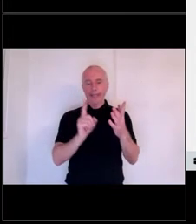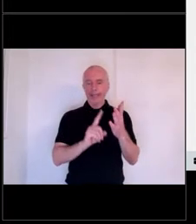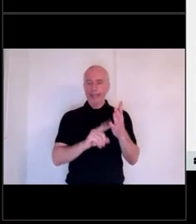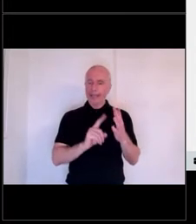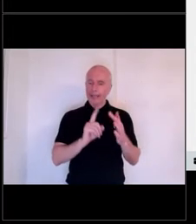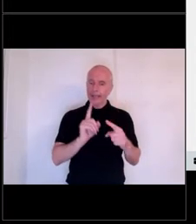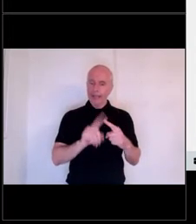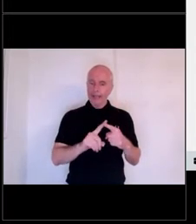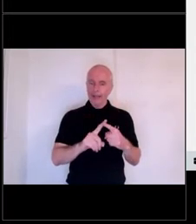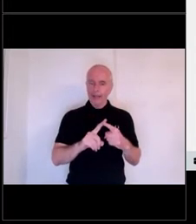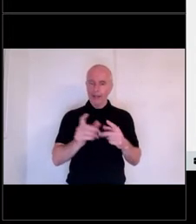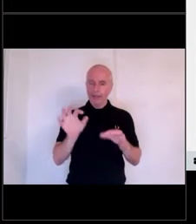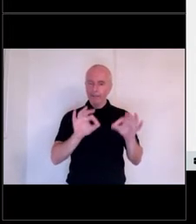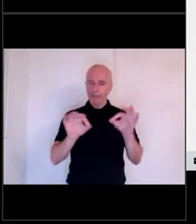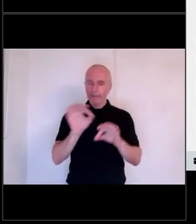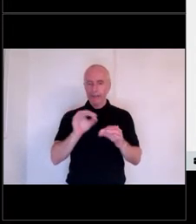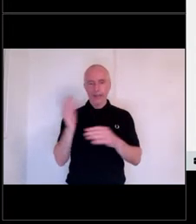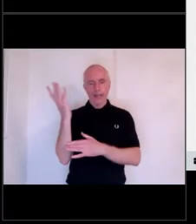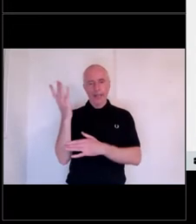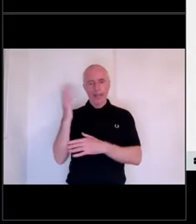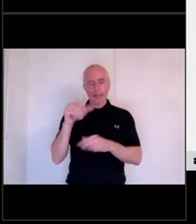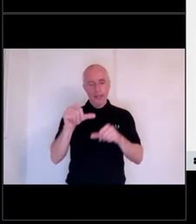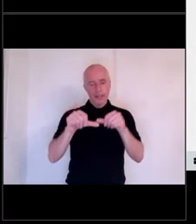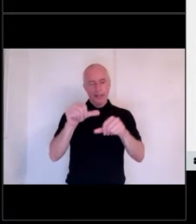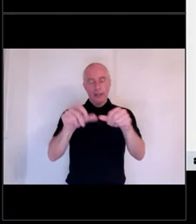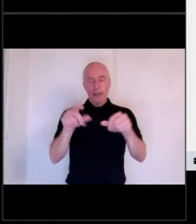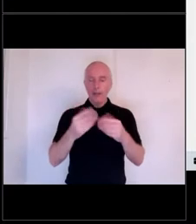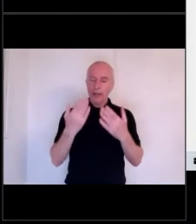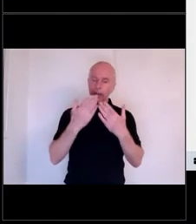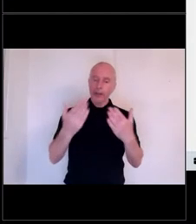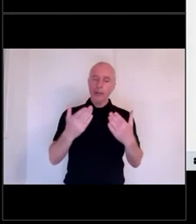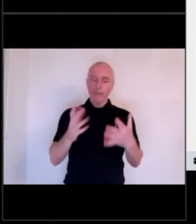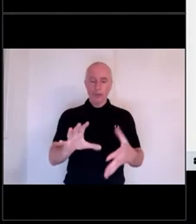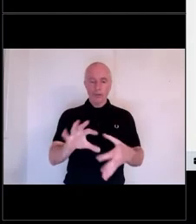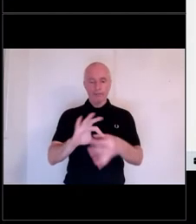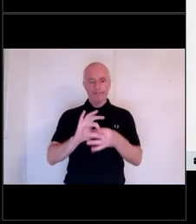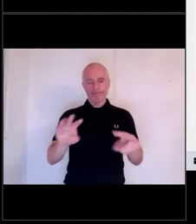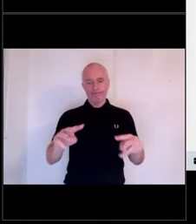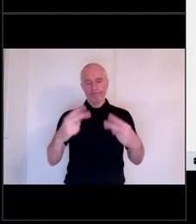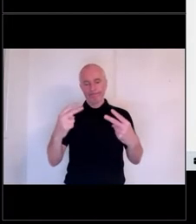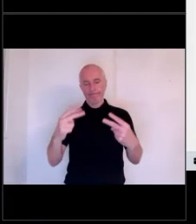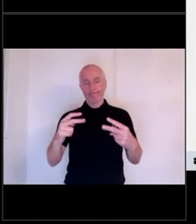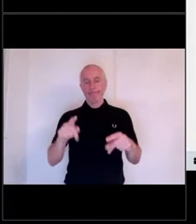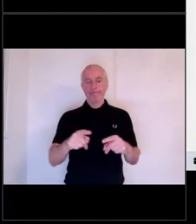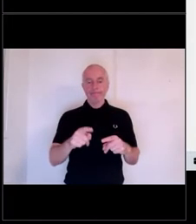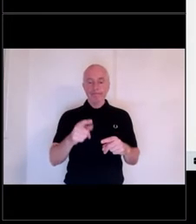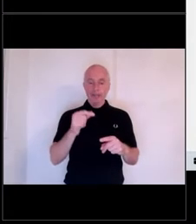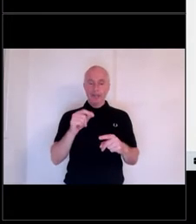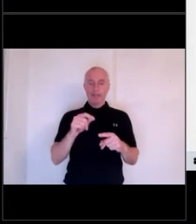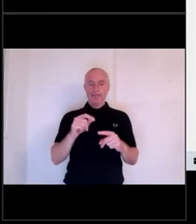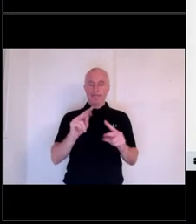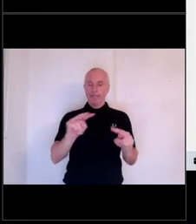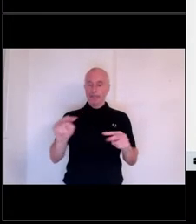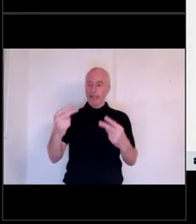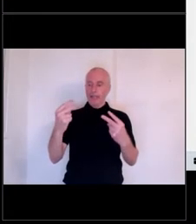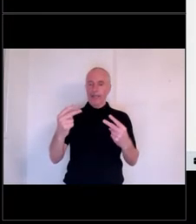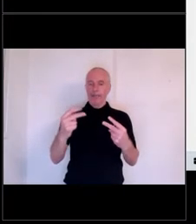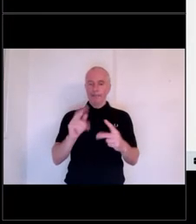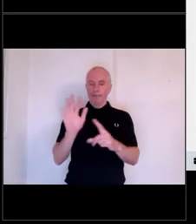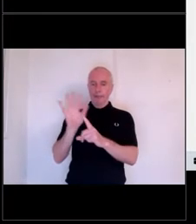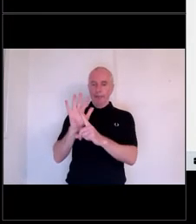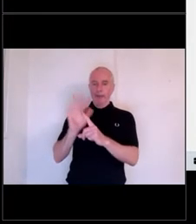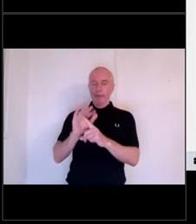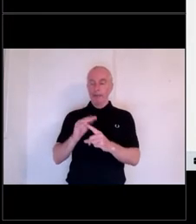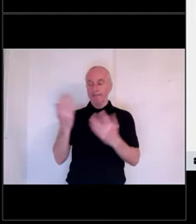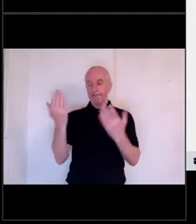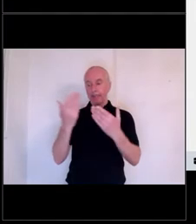everybody for joining us. As you can probably see from the picture in the background at the moment, this evening's